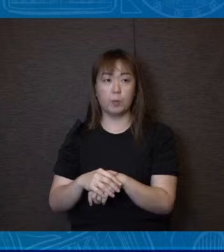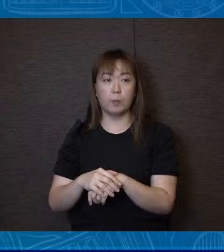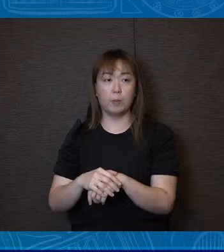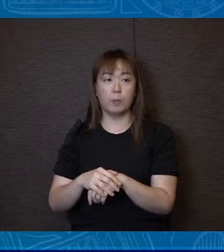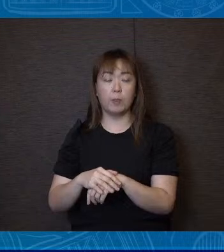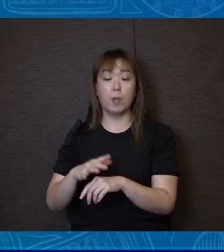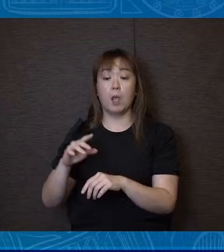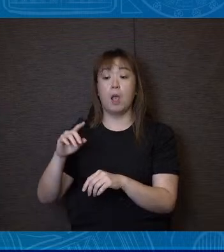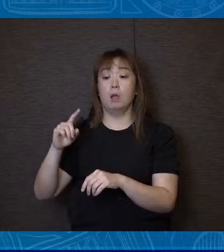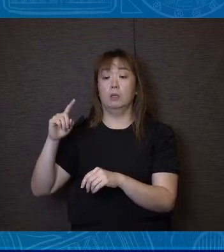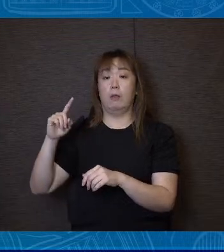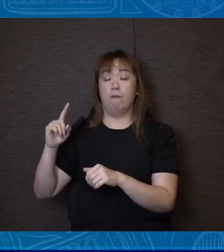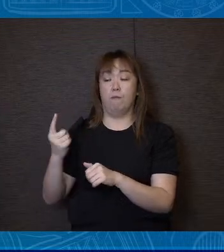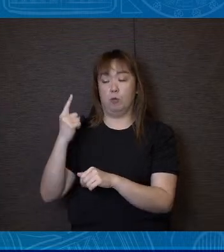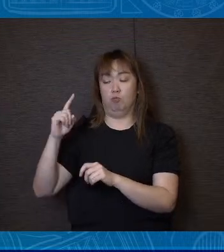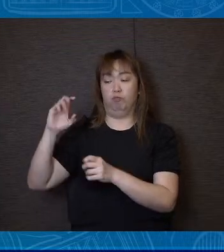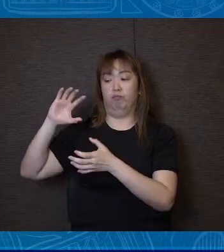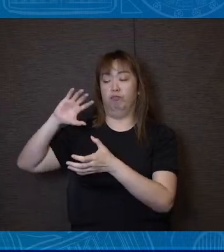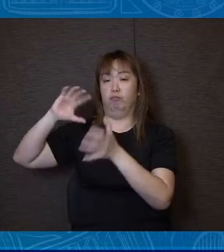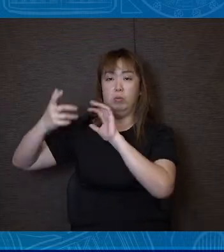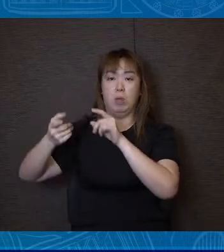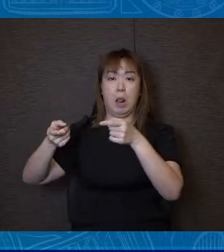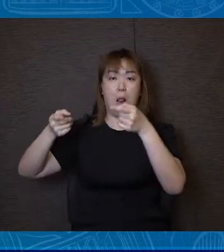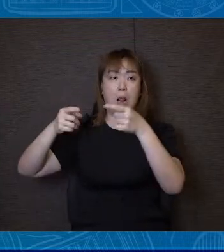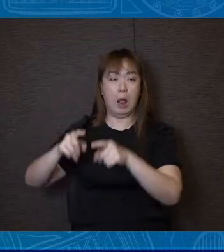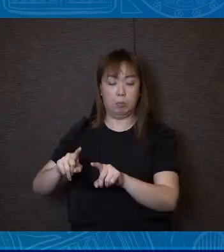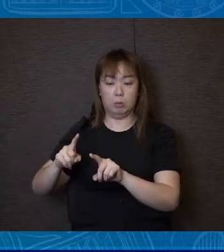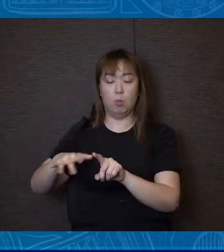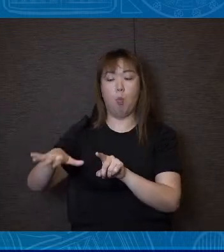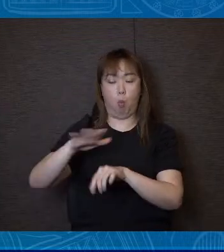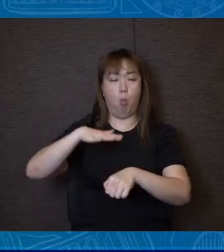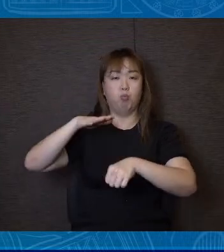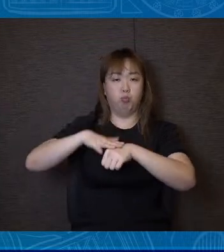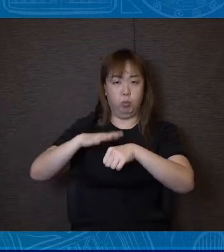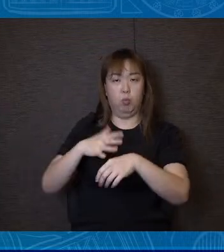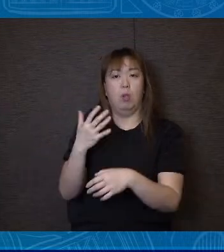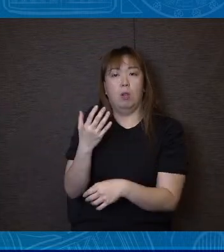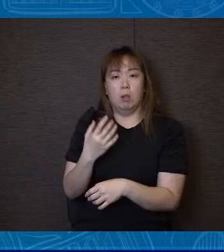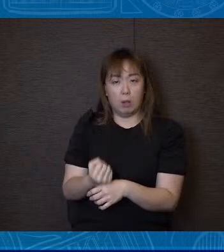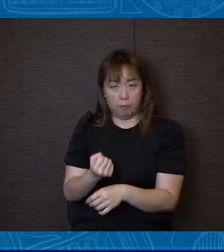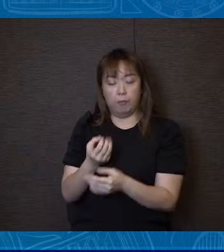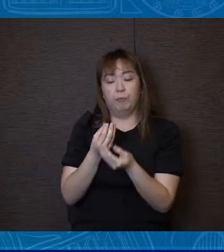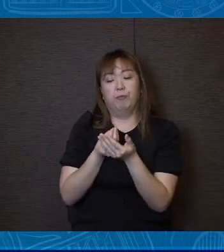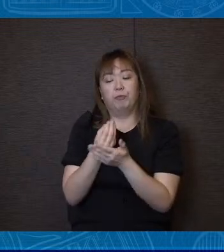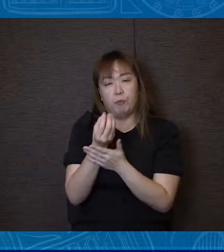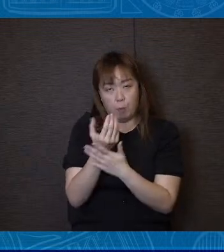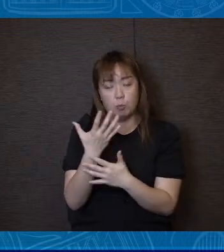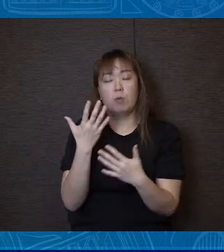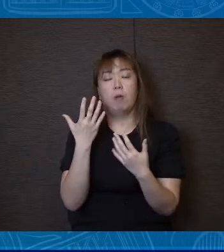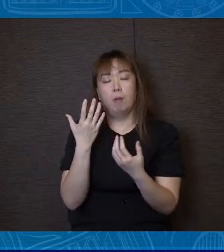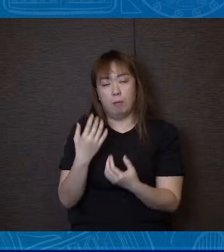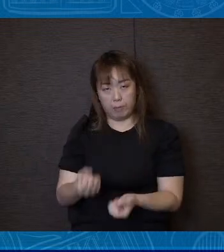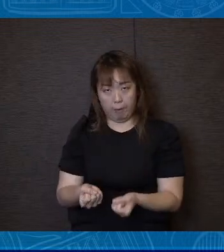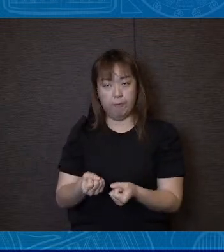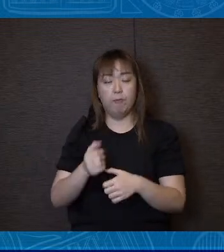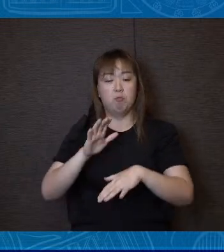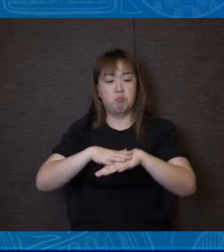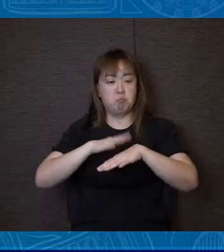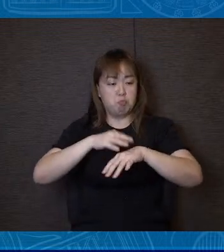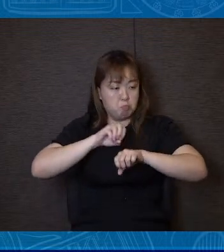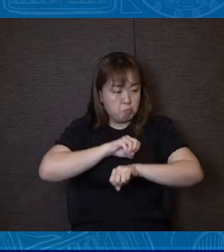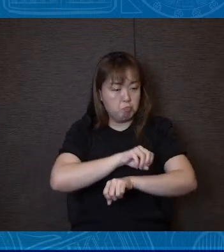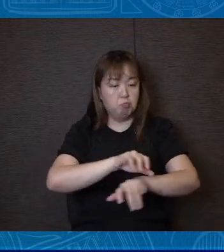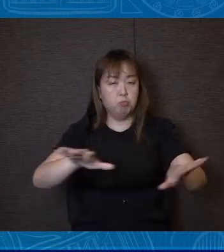first typhoon. Because the first typhoon we were already warned, we have the proper information, we have disseminated the warnings and